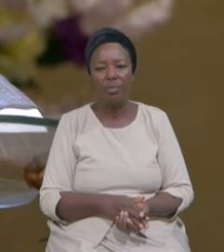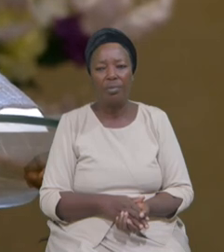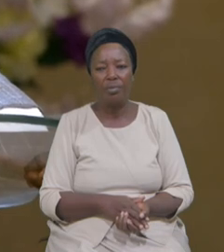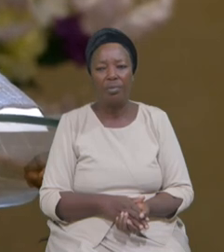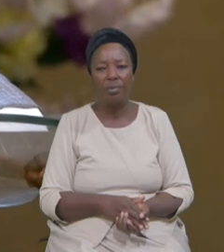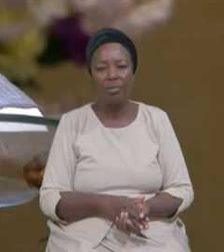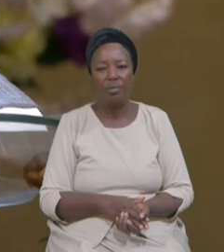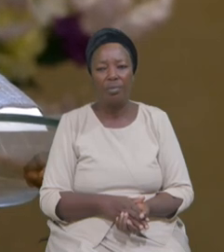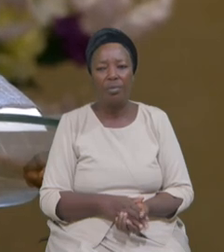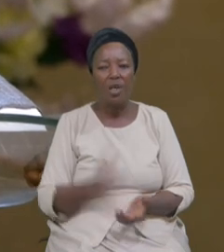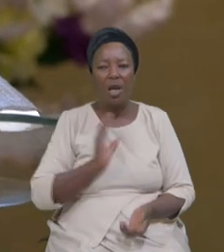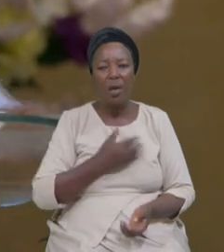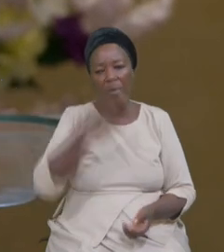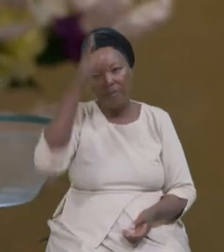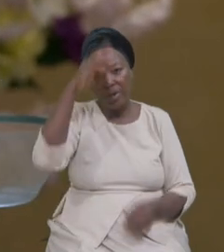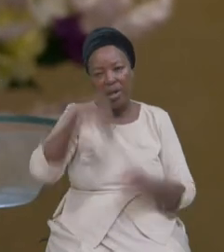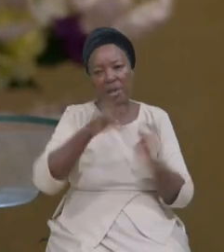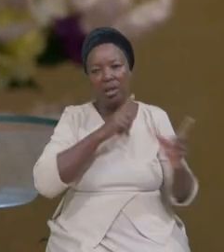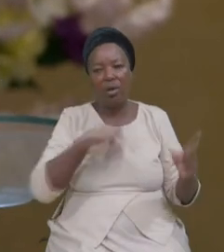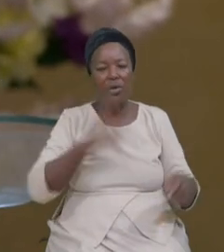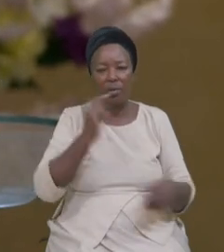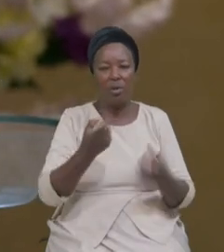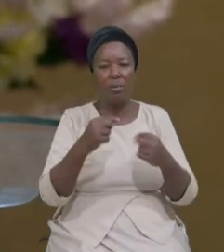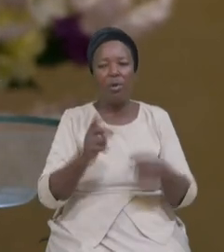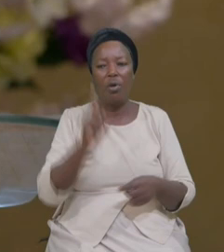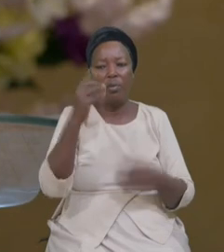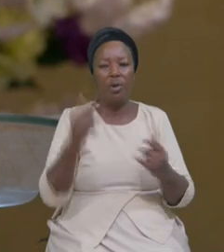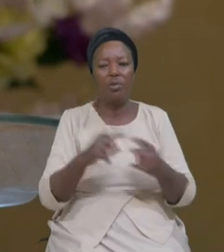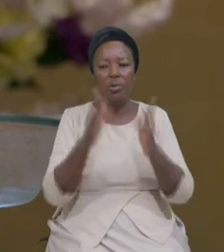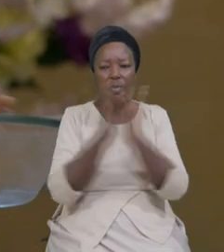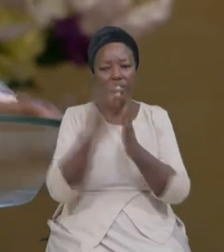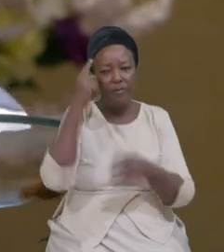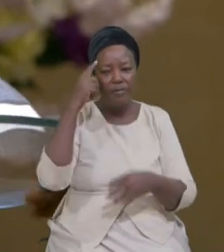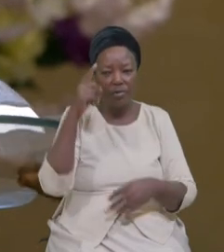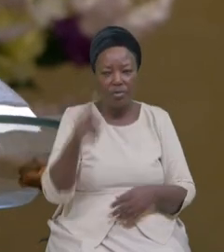Our Father in the Lord will be shortly coming up to pray for you.